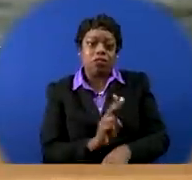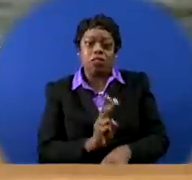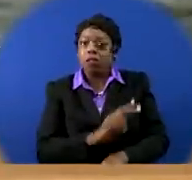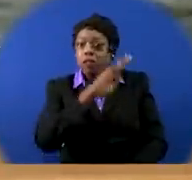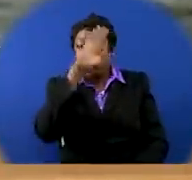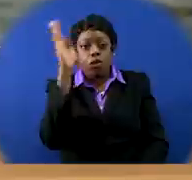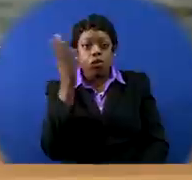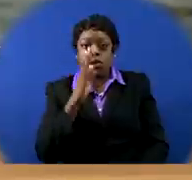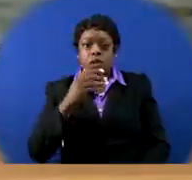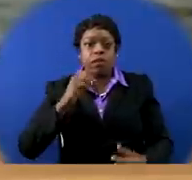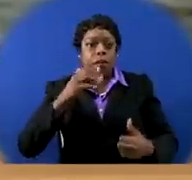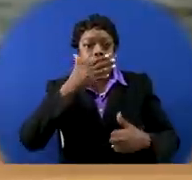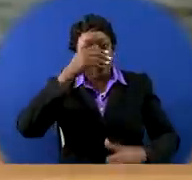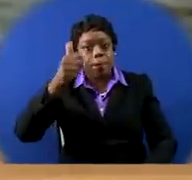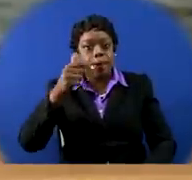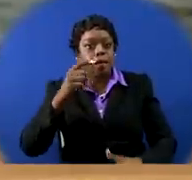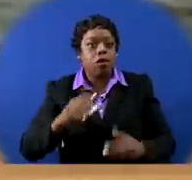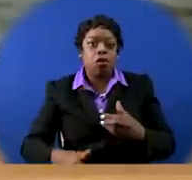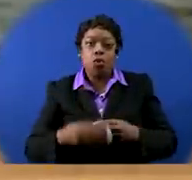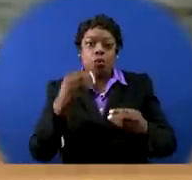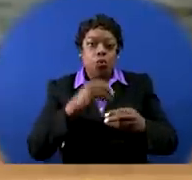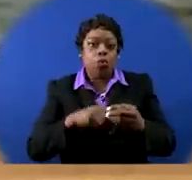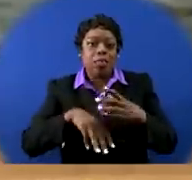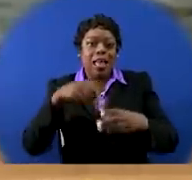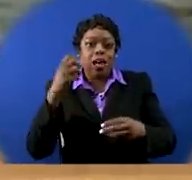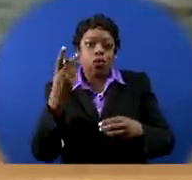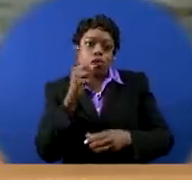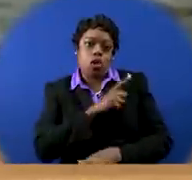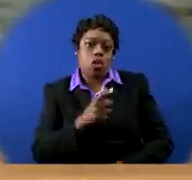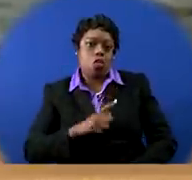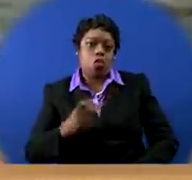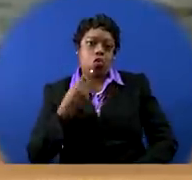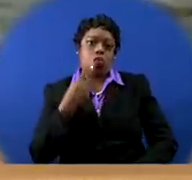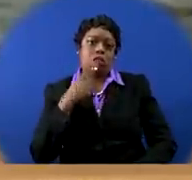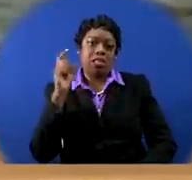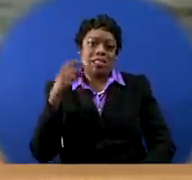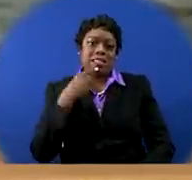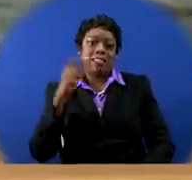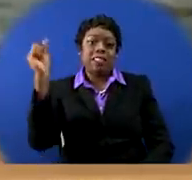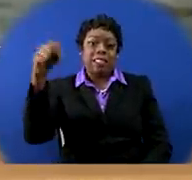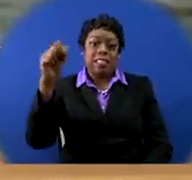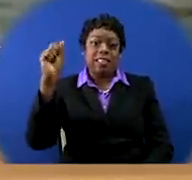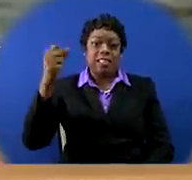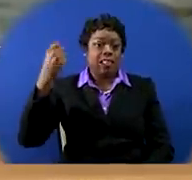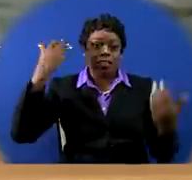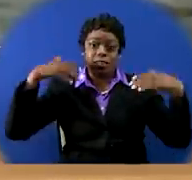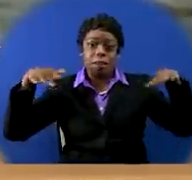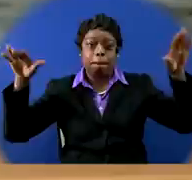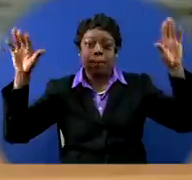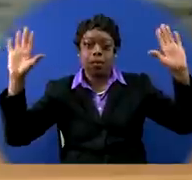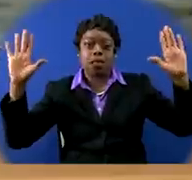You need to just go ahead and say, yes, Lord. Woo! I wish I had 12 people in every section who just say, yes, Lord.